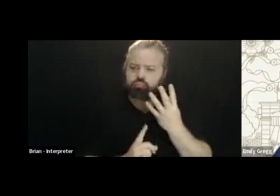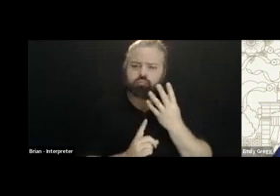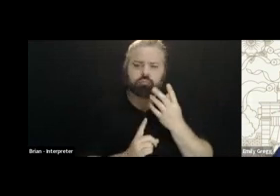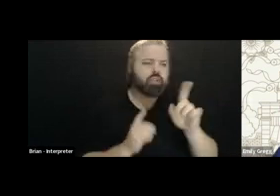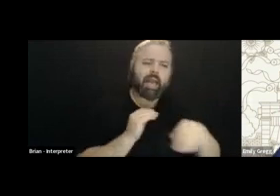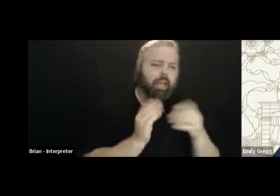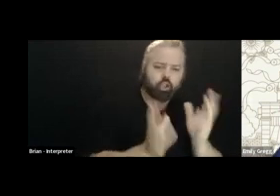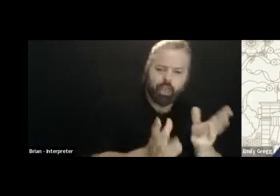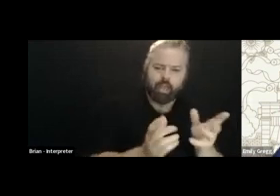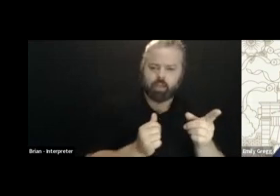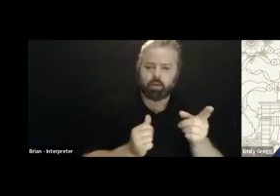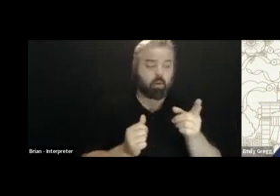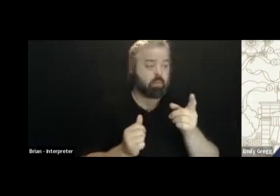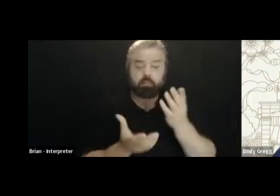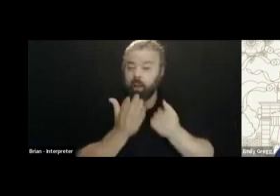we don't talk about today.